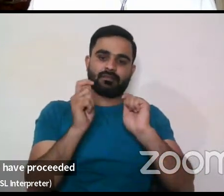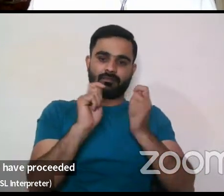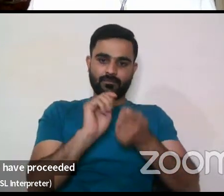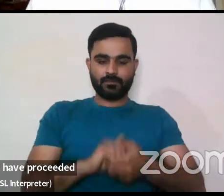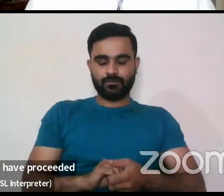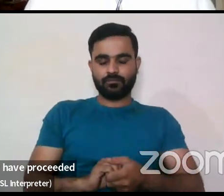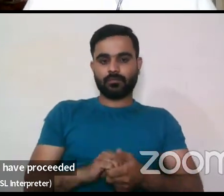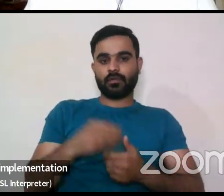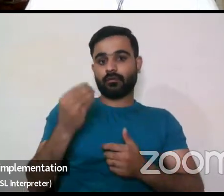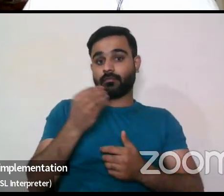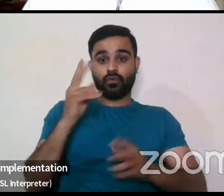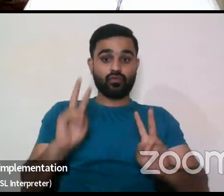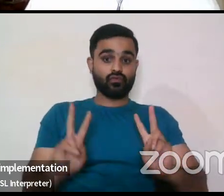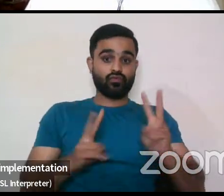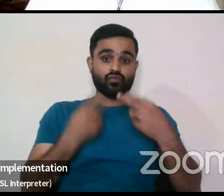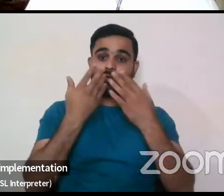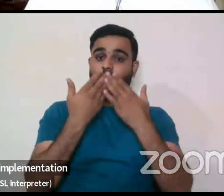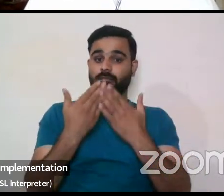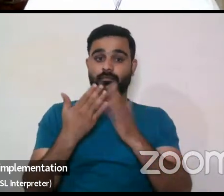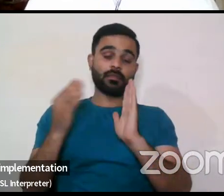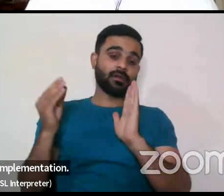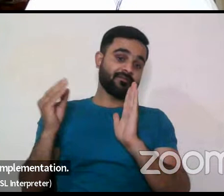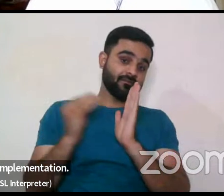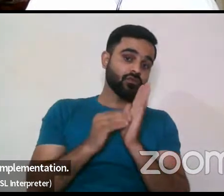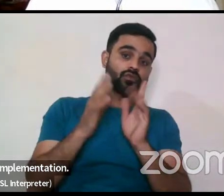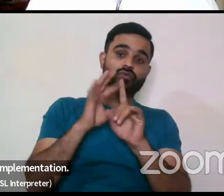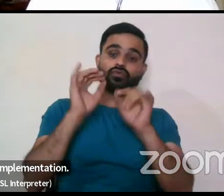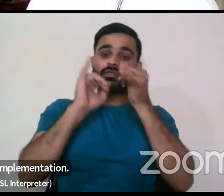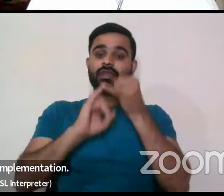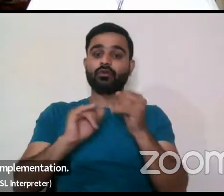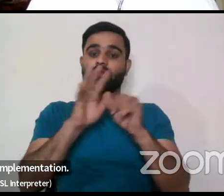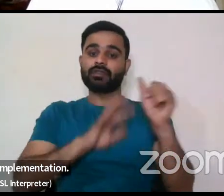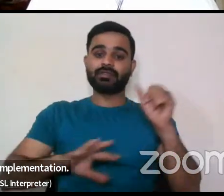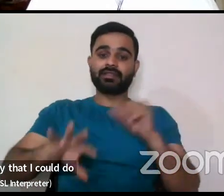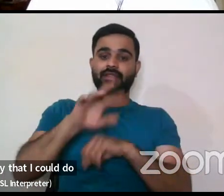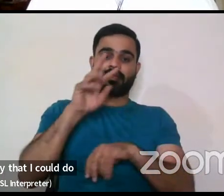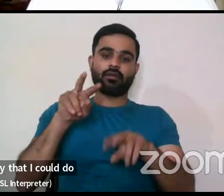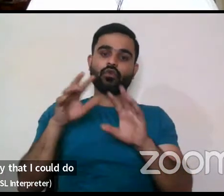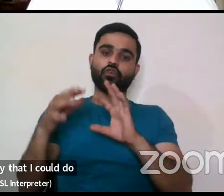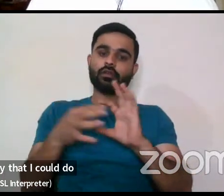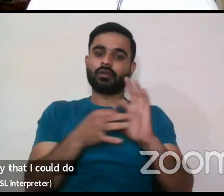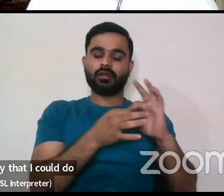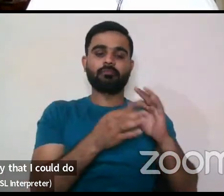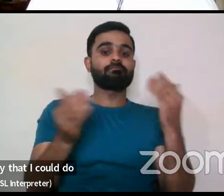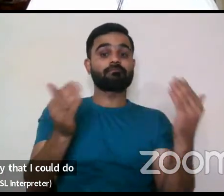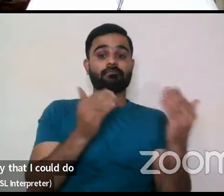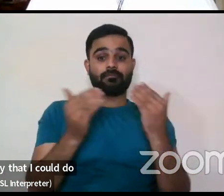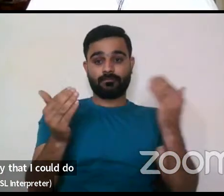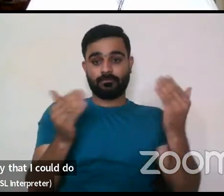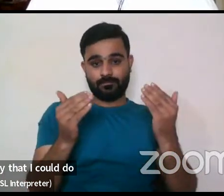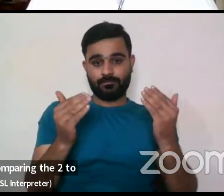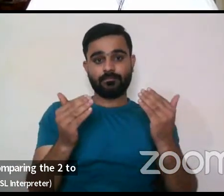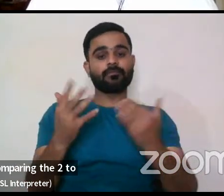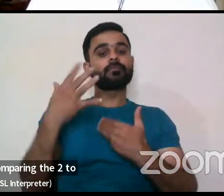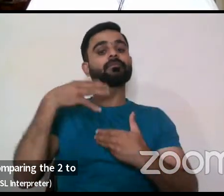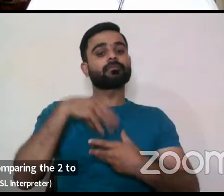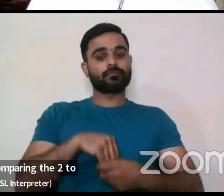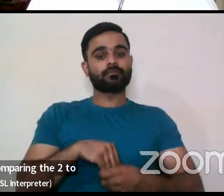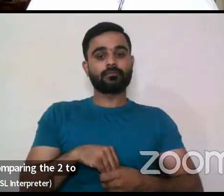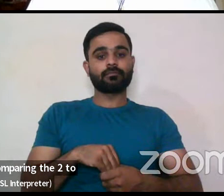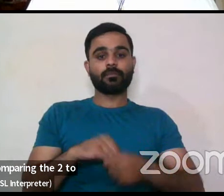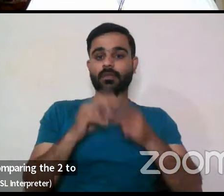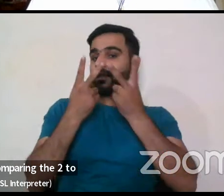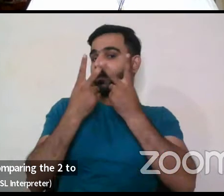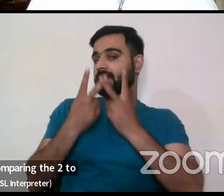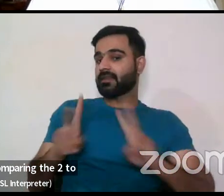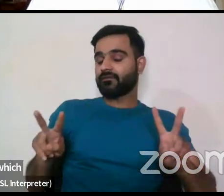was quite a unique case study that I could do in the South Asian context, and also comparing the 2 to bring out the